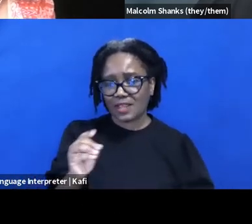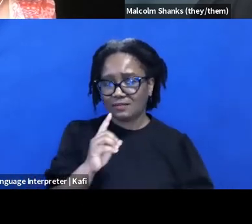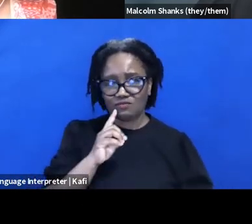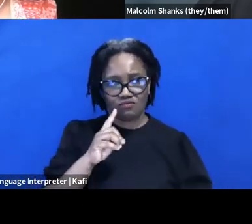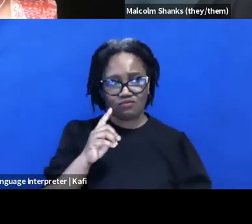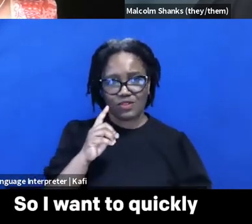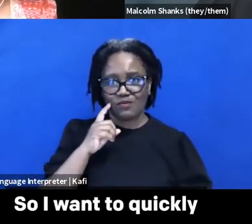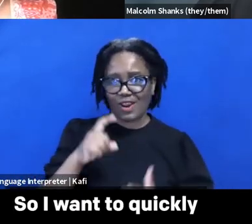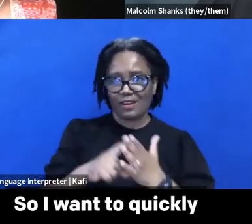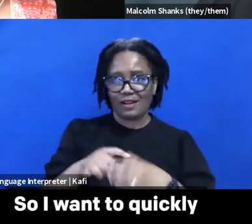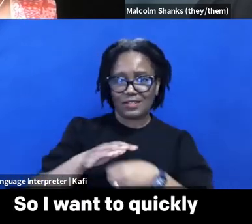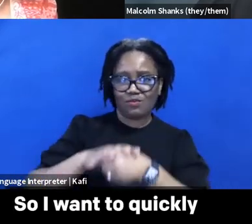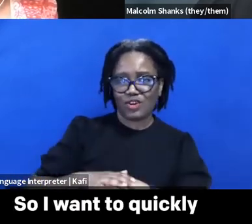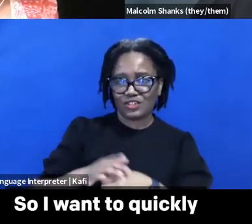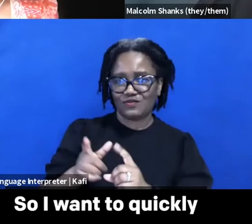it.